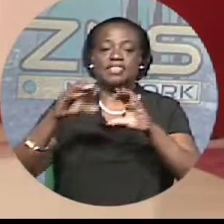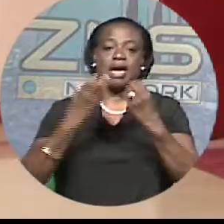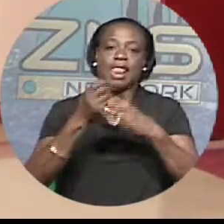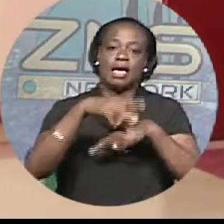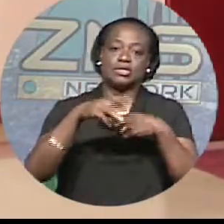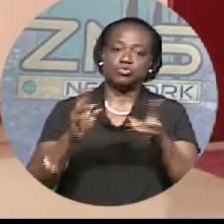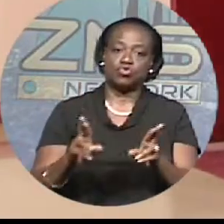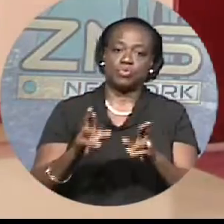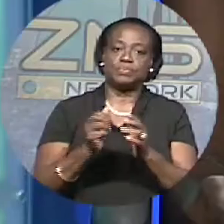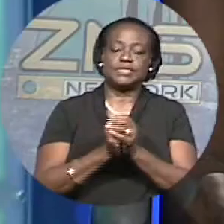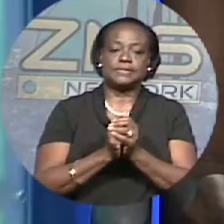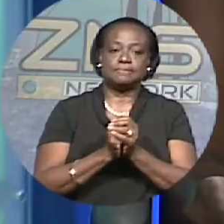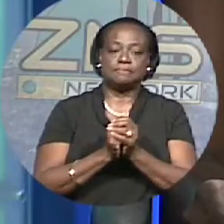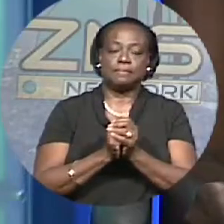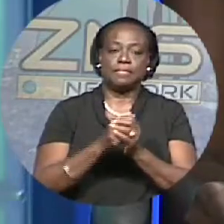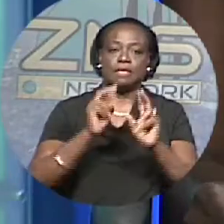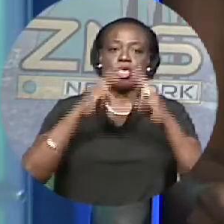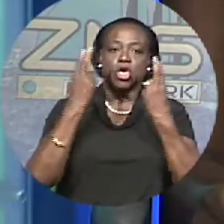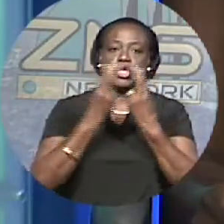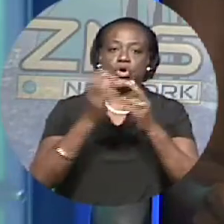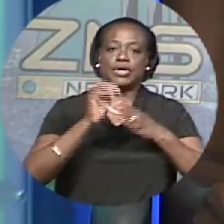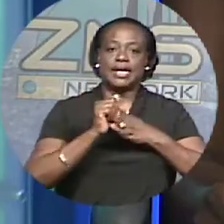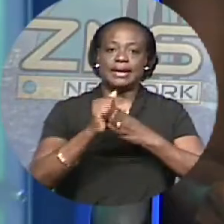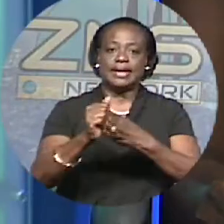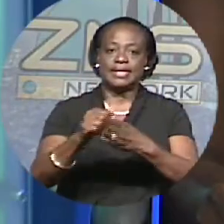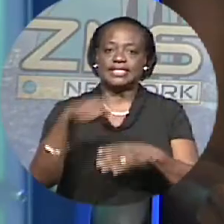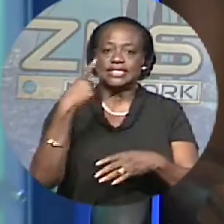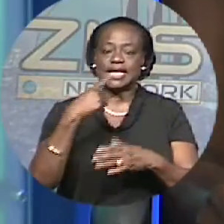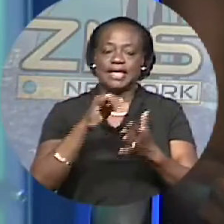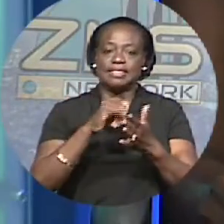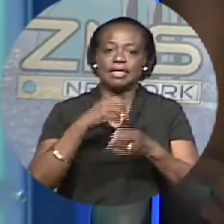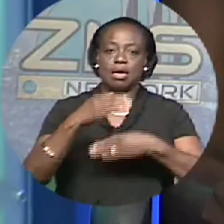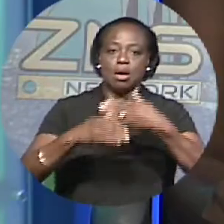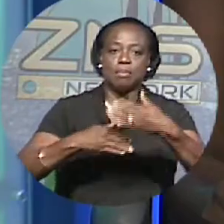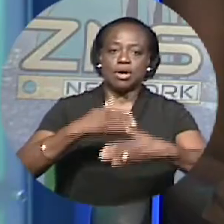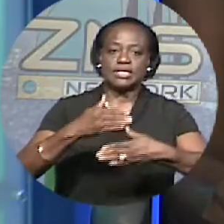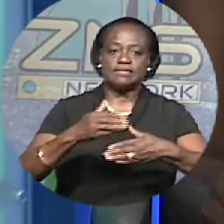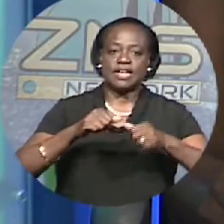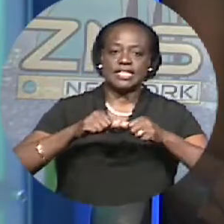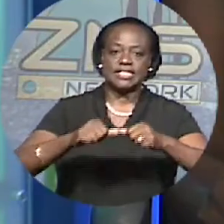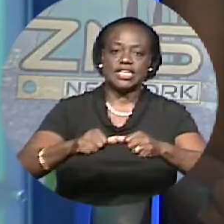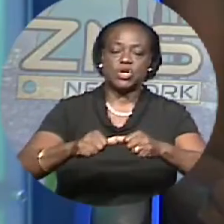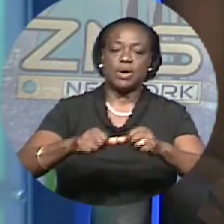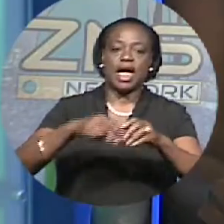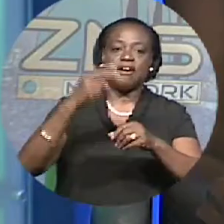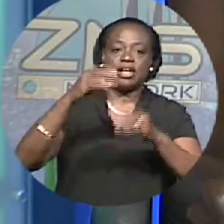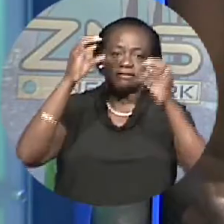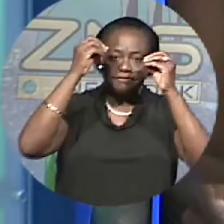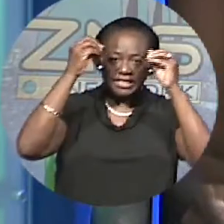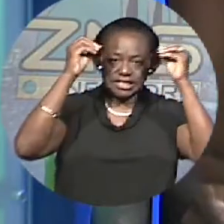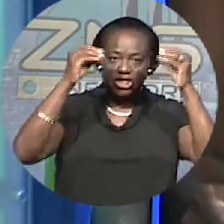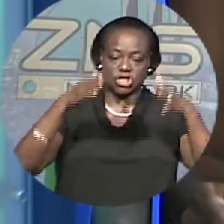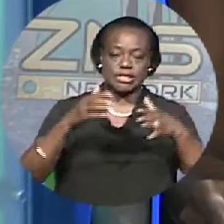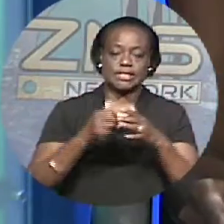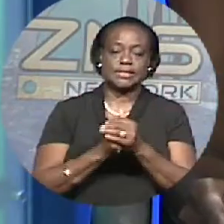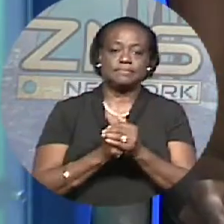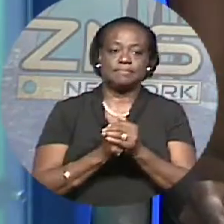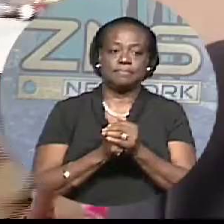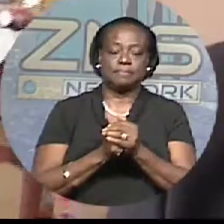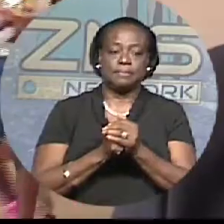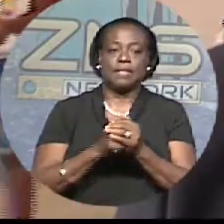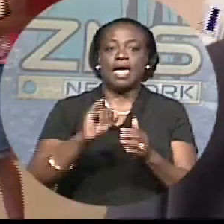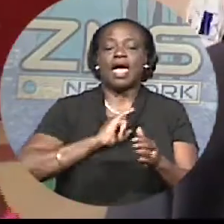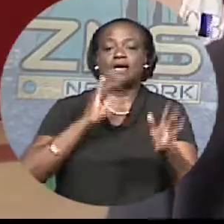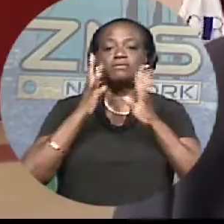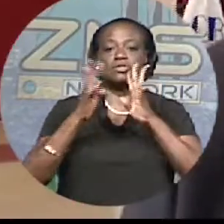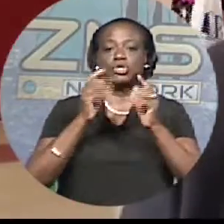classrooms. The union leader also specified the process of continued hiring of teachers. Spoken